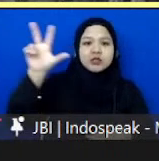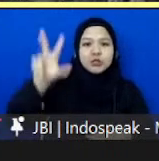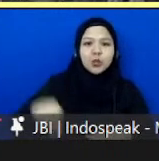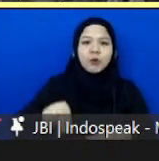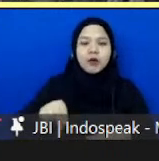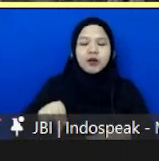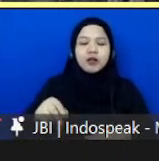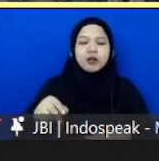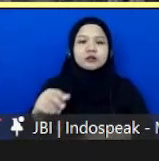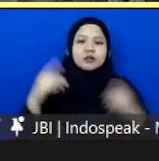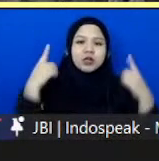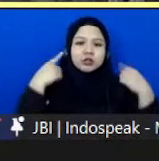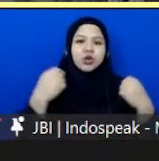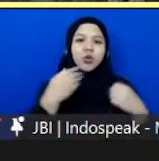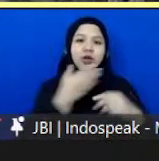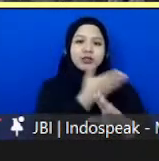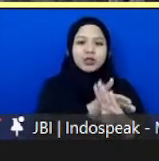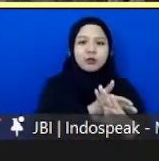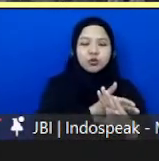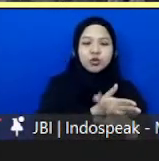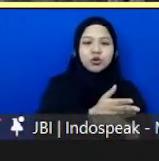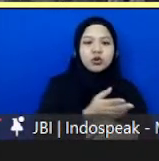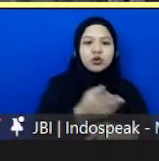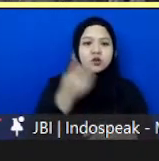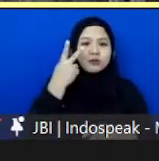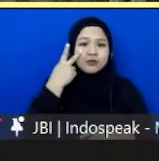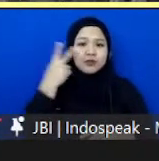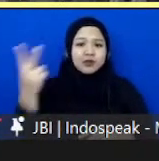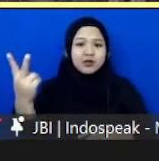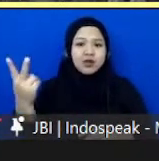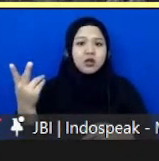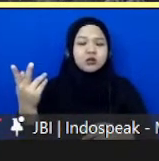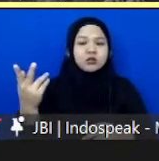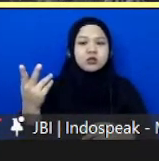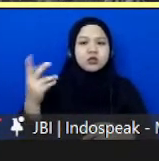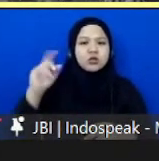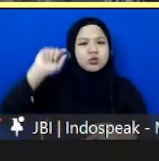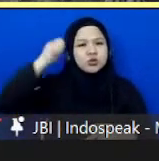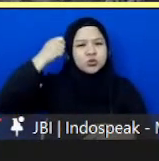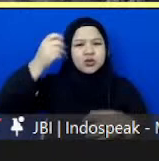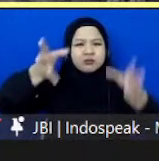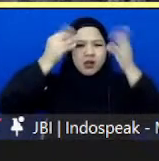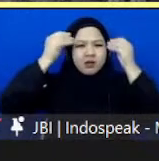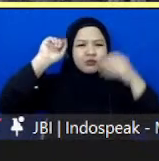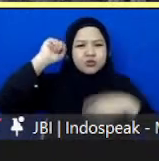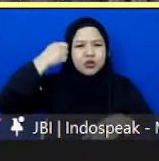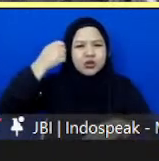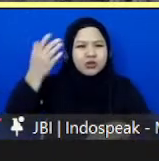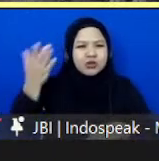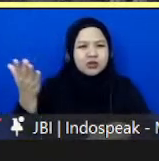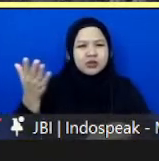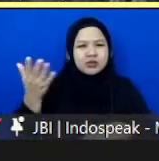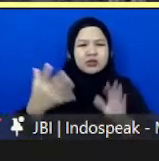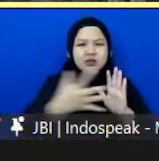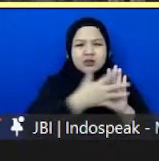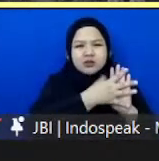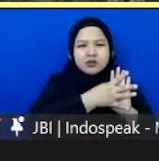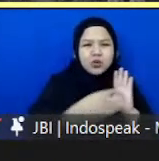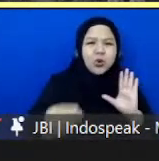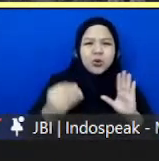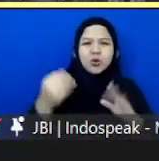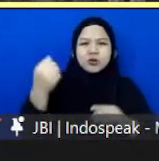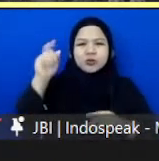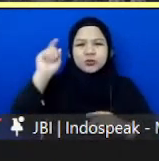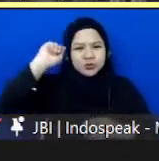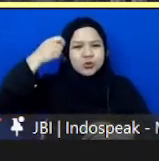feel the difference, right? You feel that it's not easy to understand. It's difficult to extract. They are not allowed